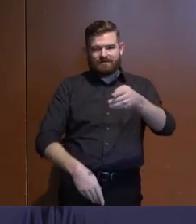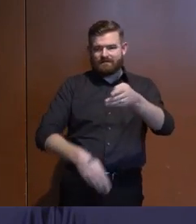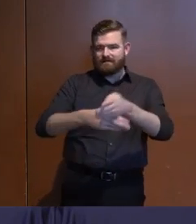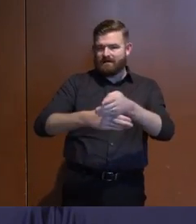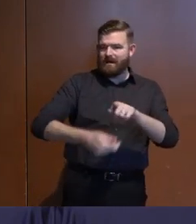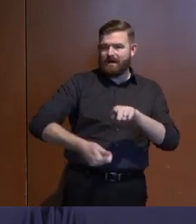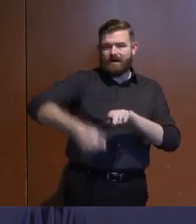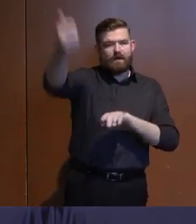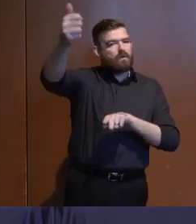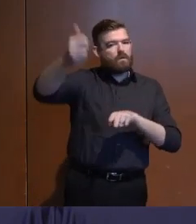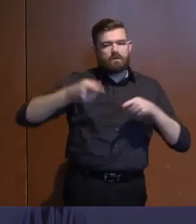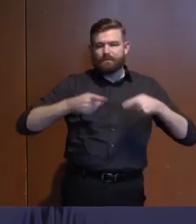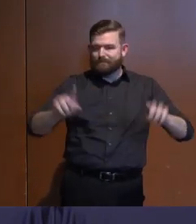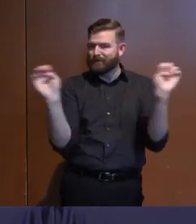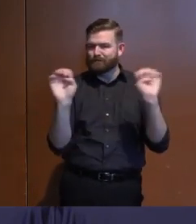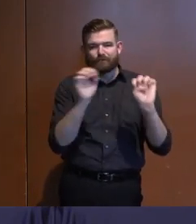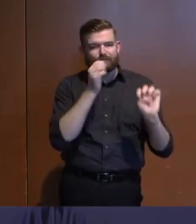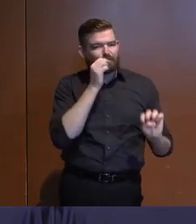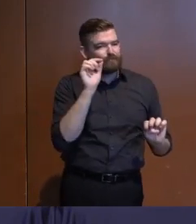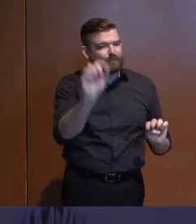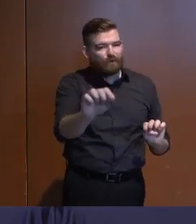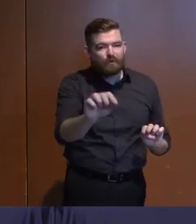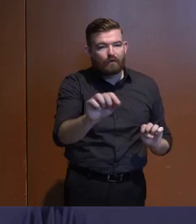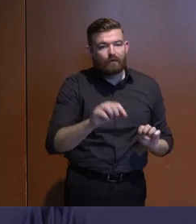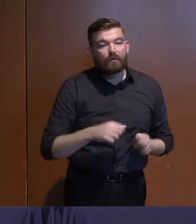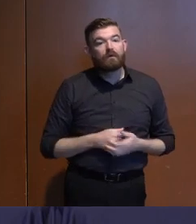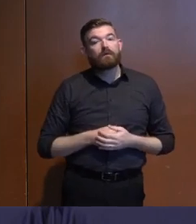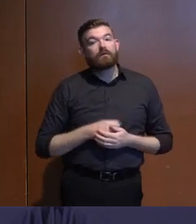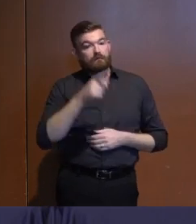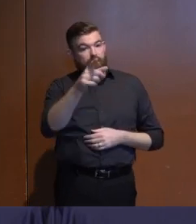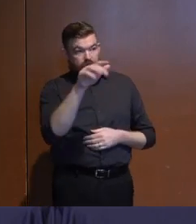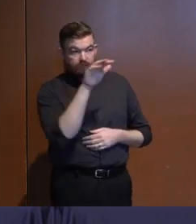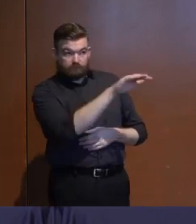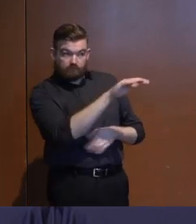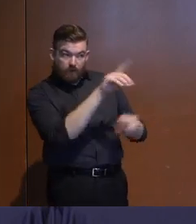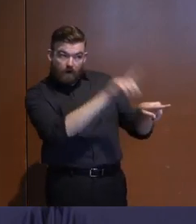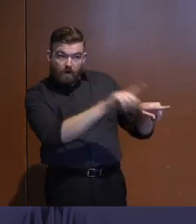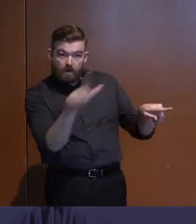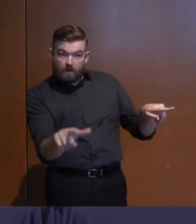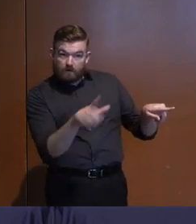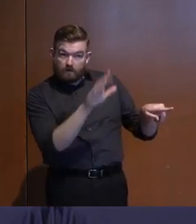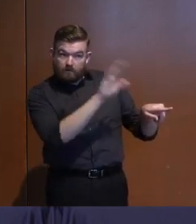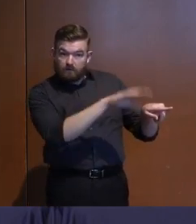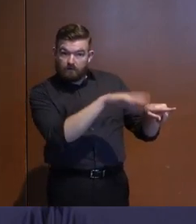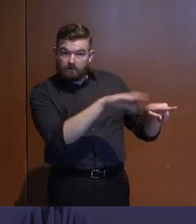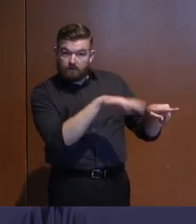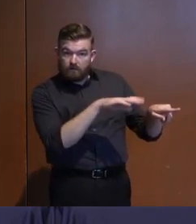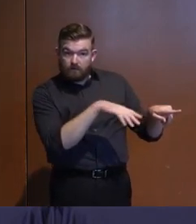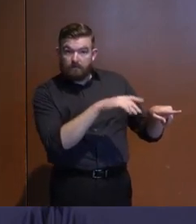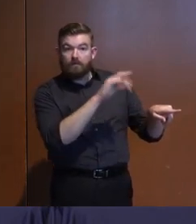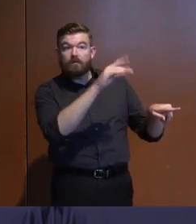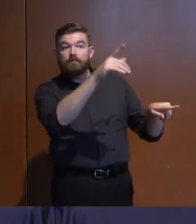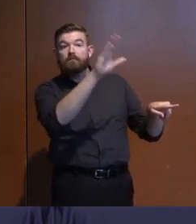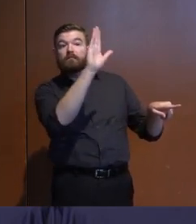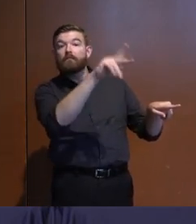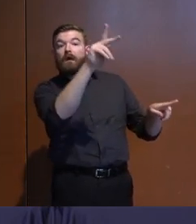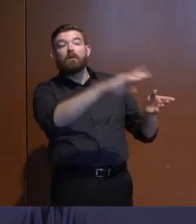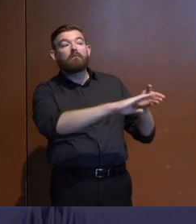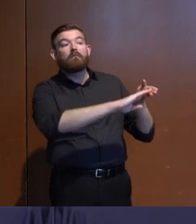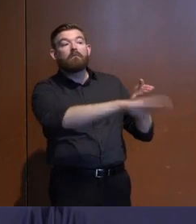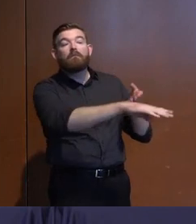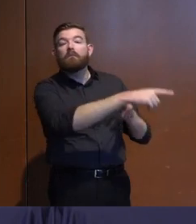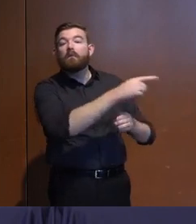period. And for any landlord who is getting mortgage relief today, we expect